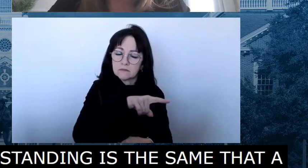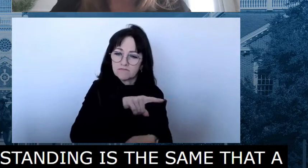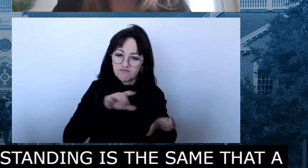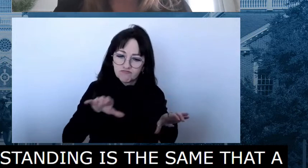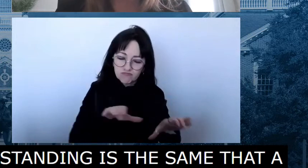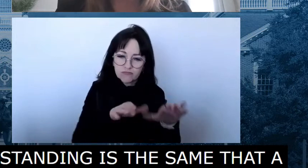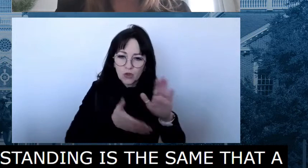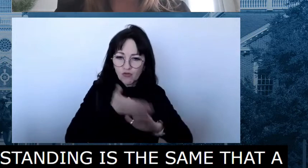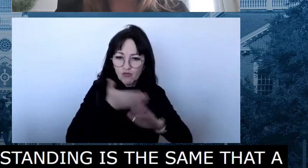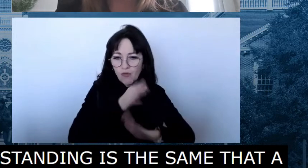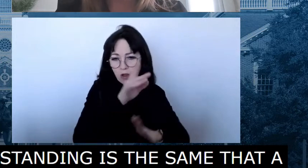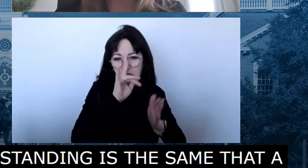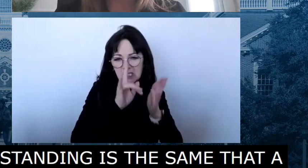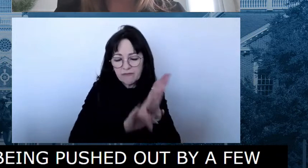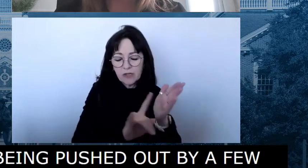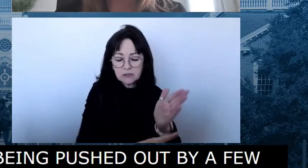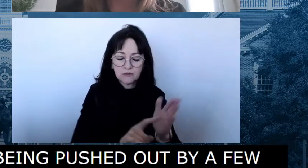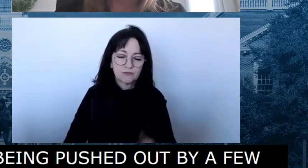sources.